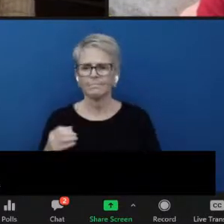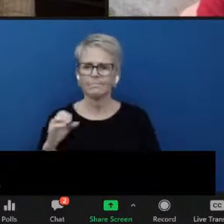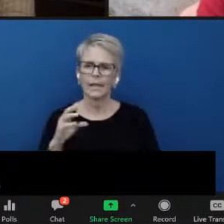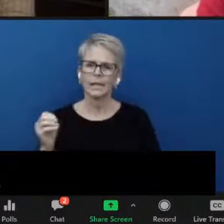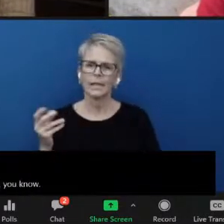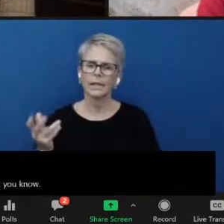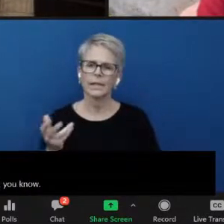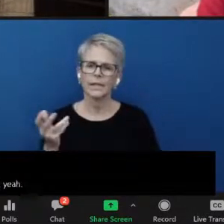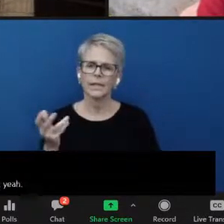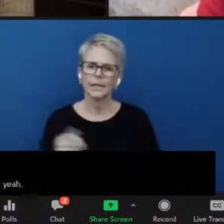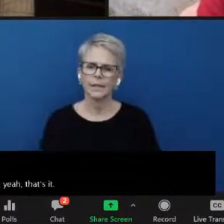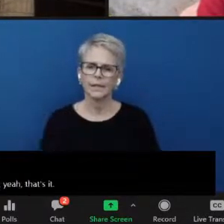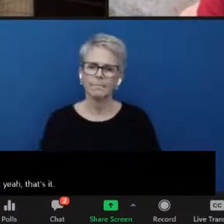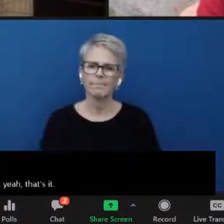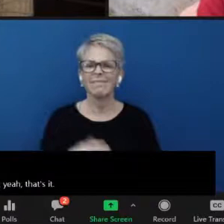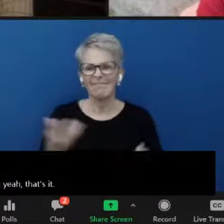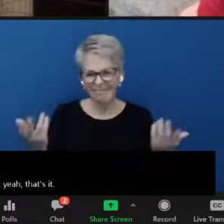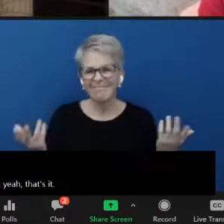yeah, that's it.